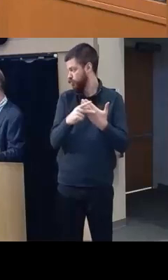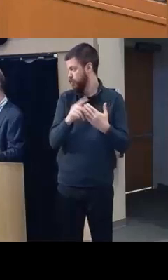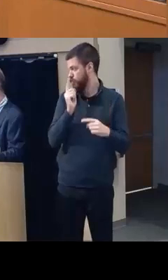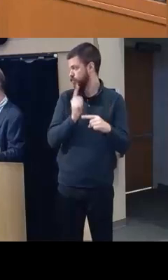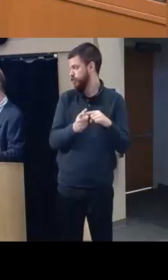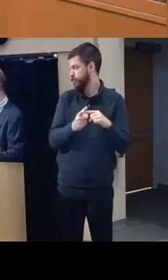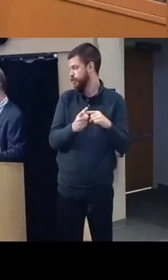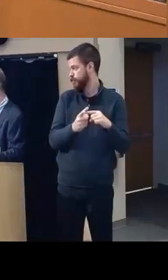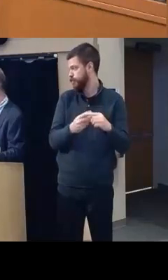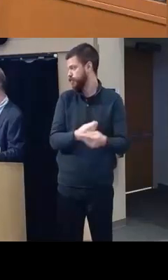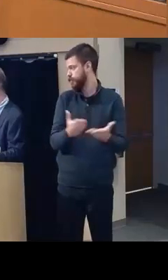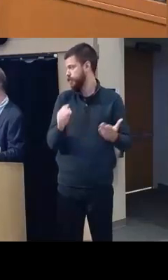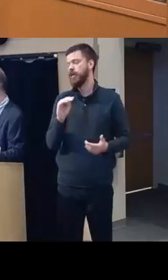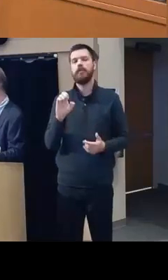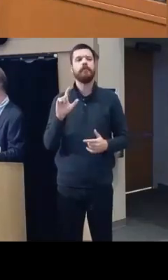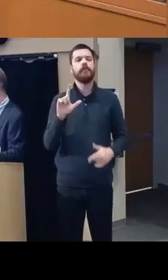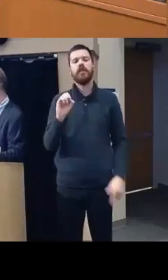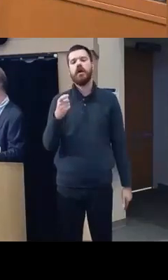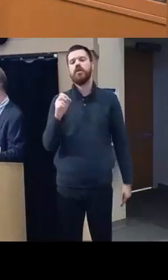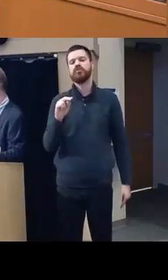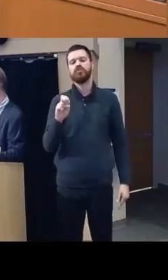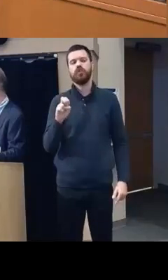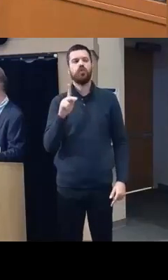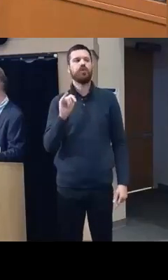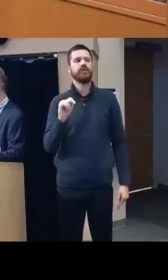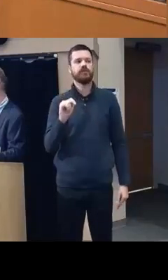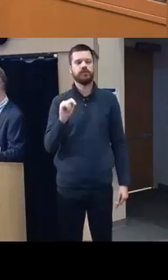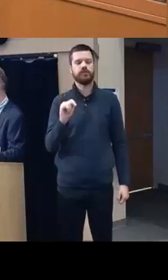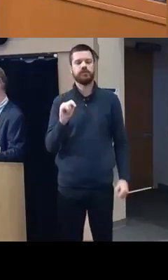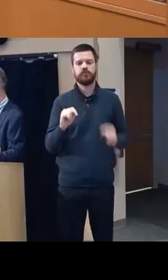out naloxone kits. Very important.